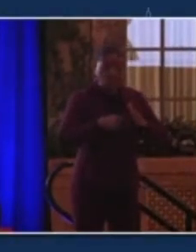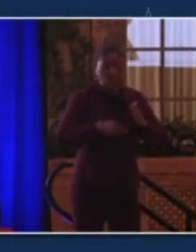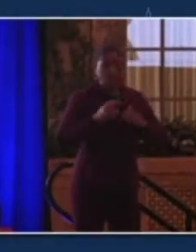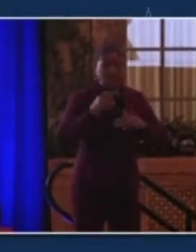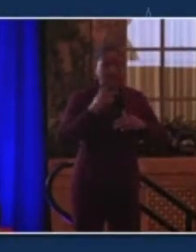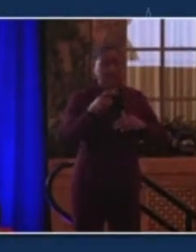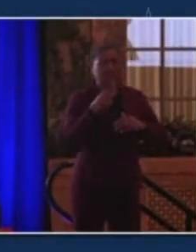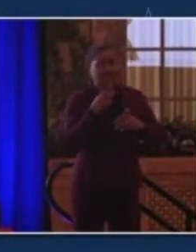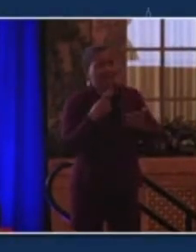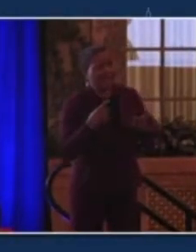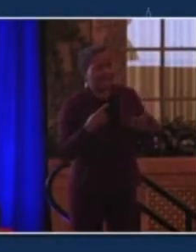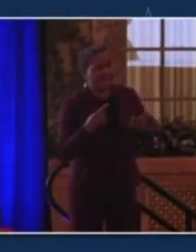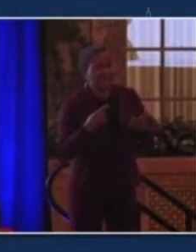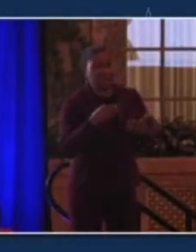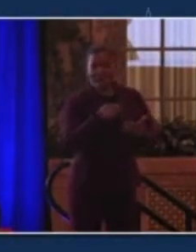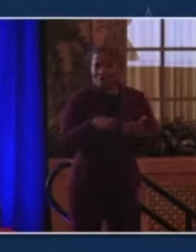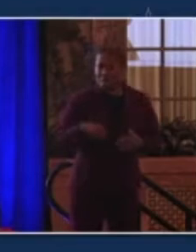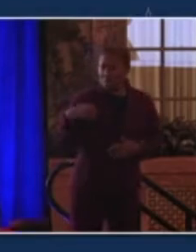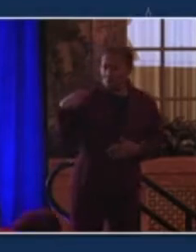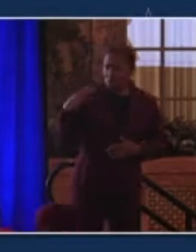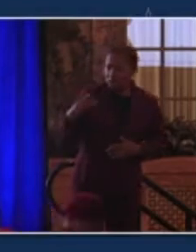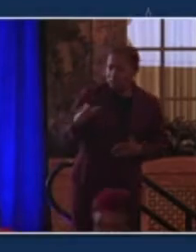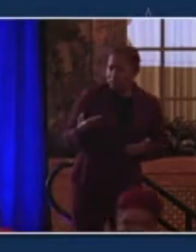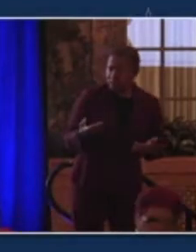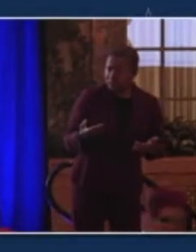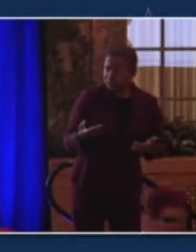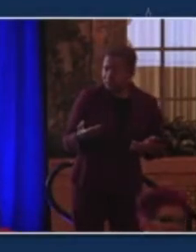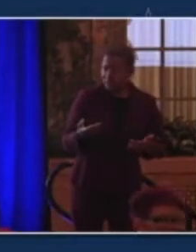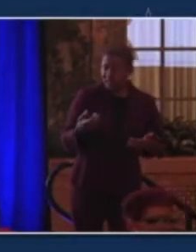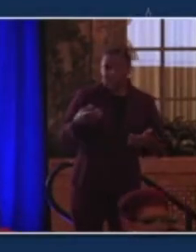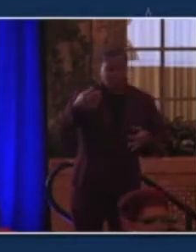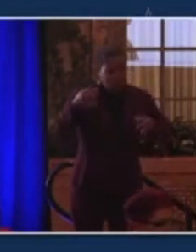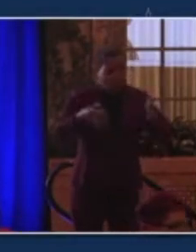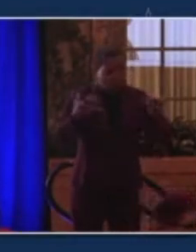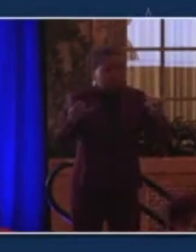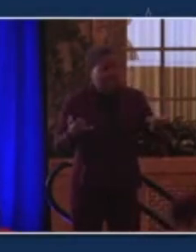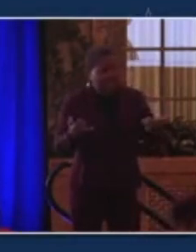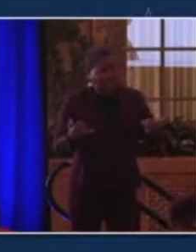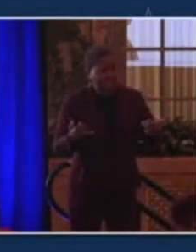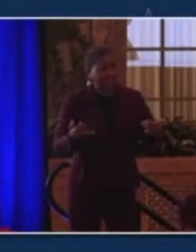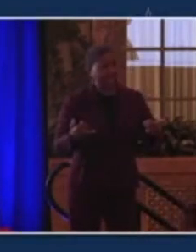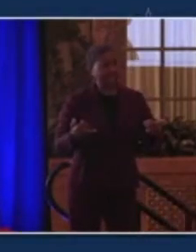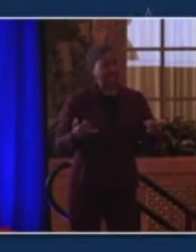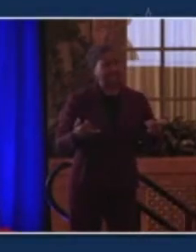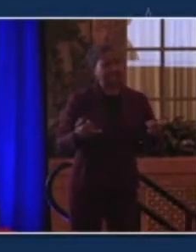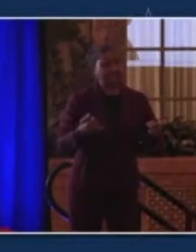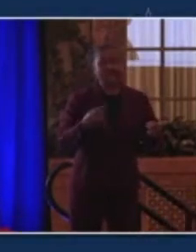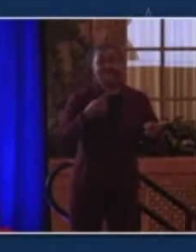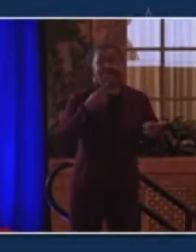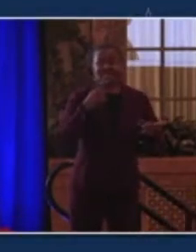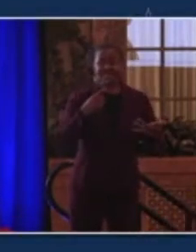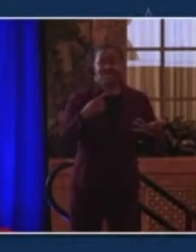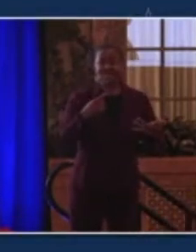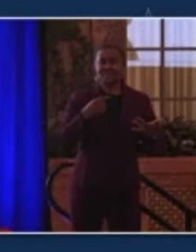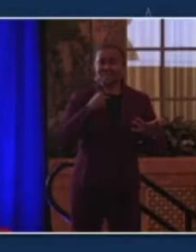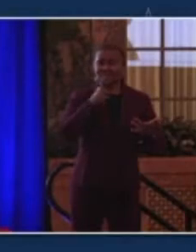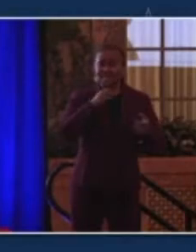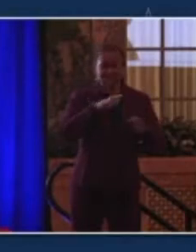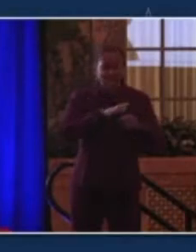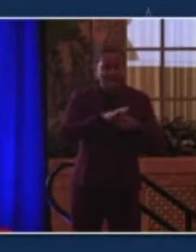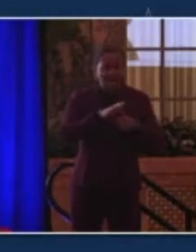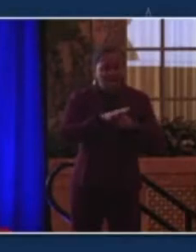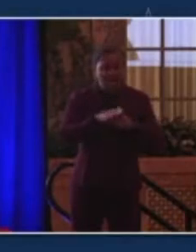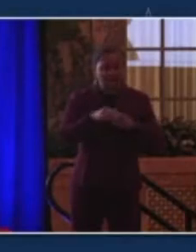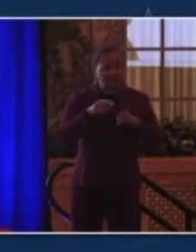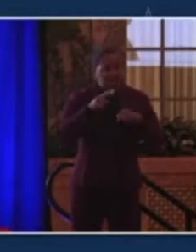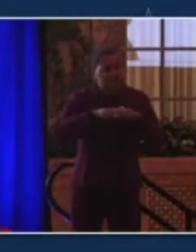say? He said, Mayor Washington, they're in court today saying there are insufficient justice and seats in the